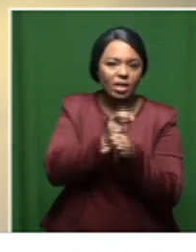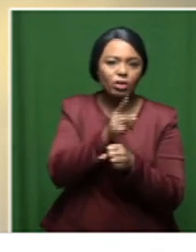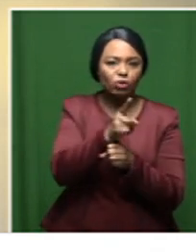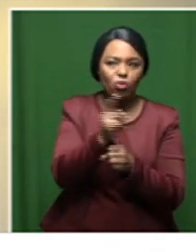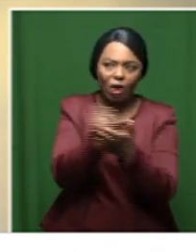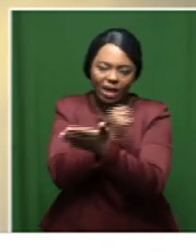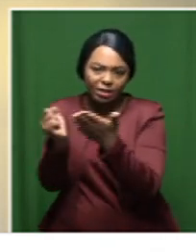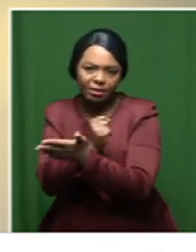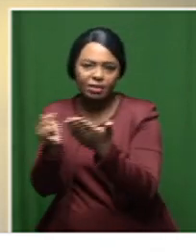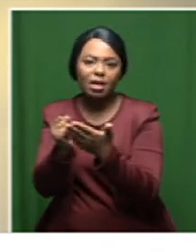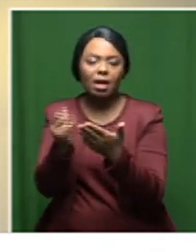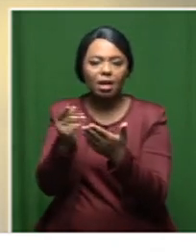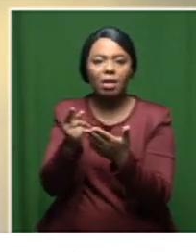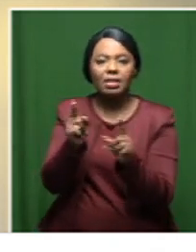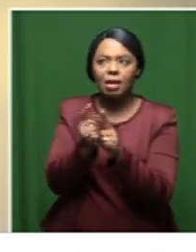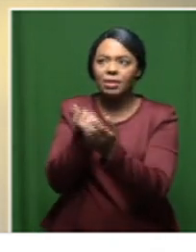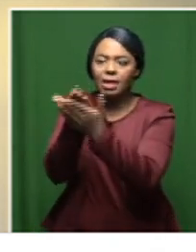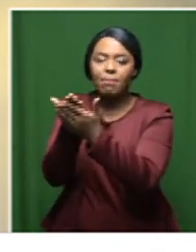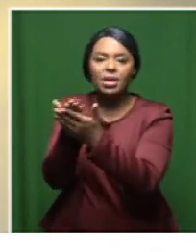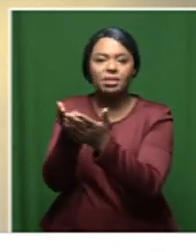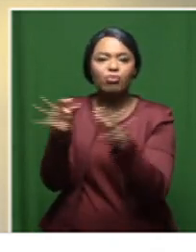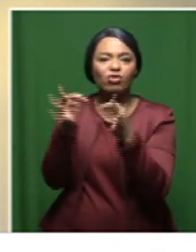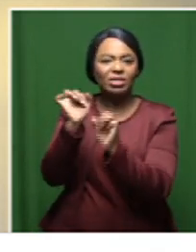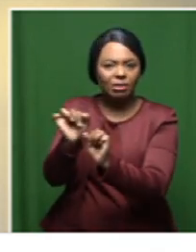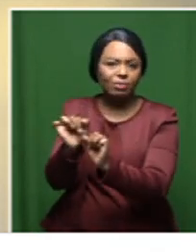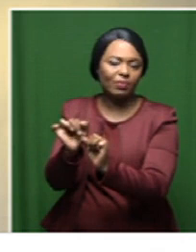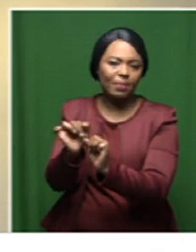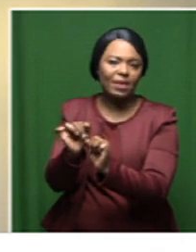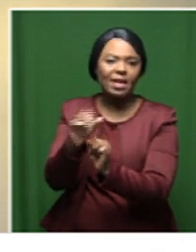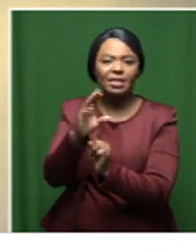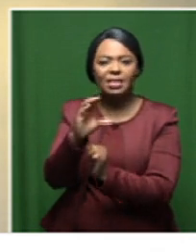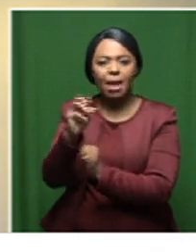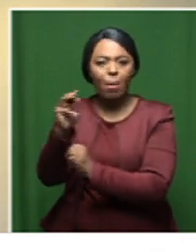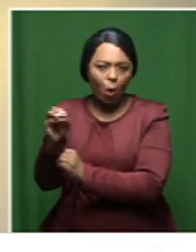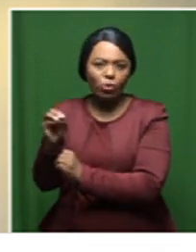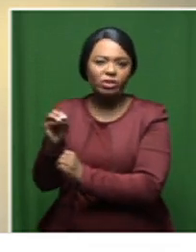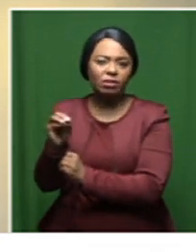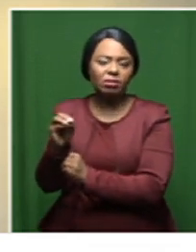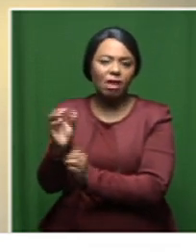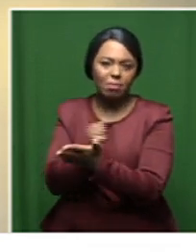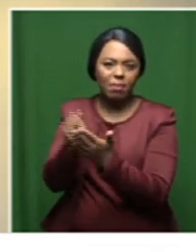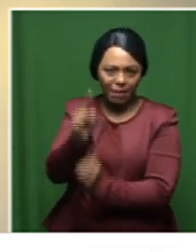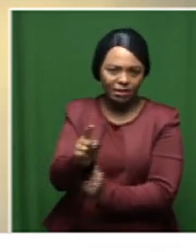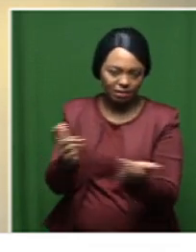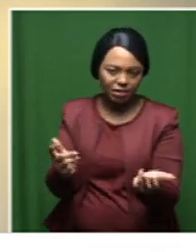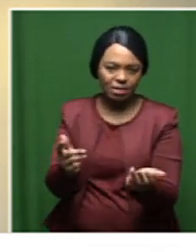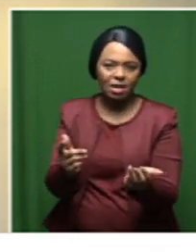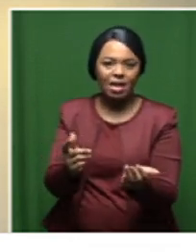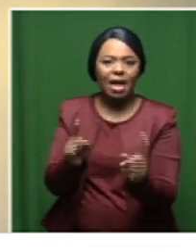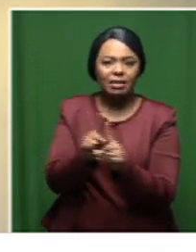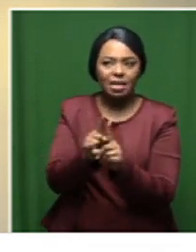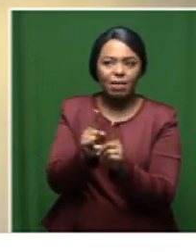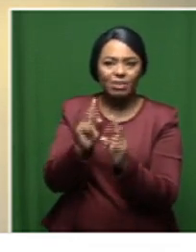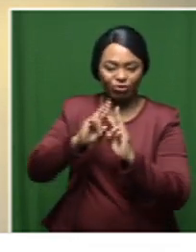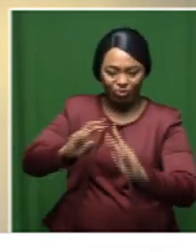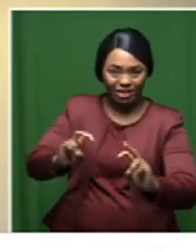have to submit their music, and it's done in a very particular way. And that's why we need studies